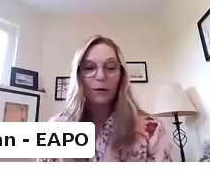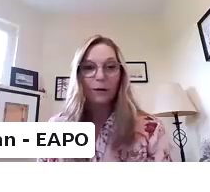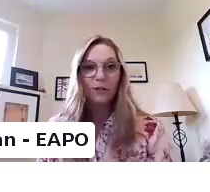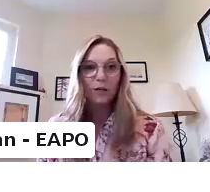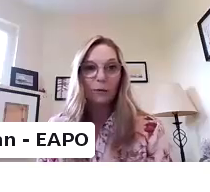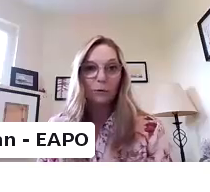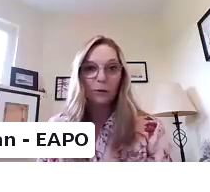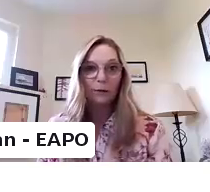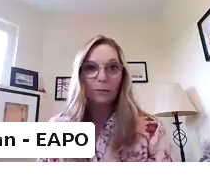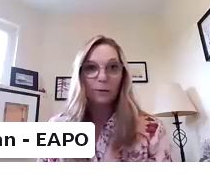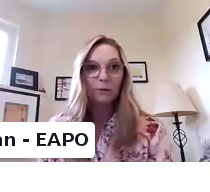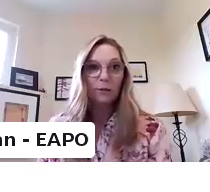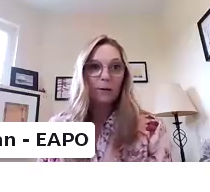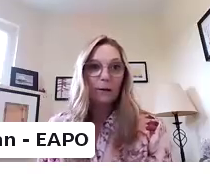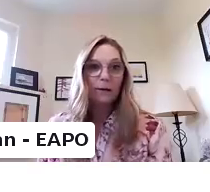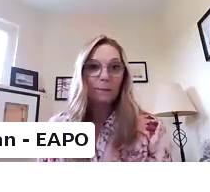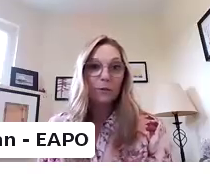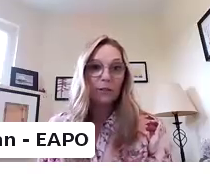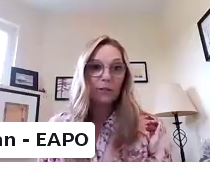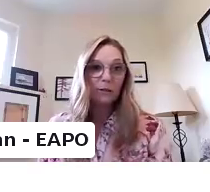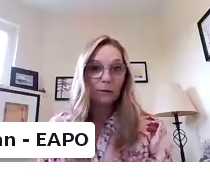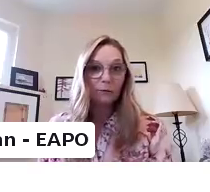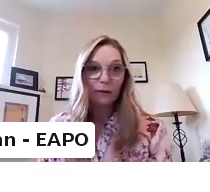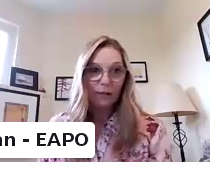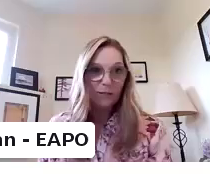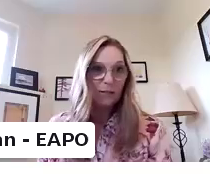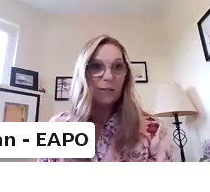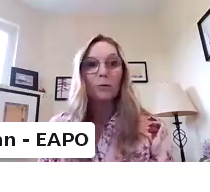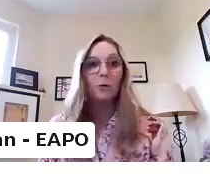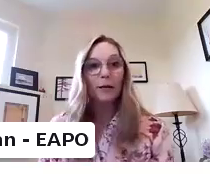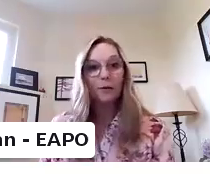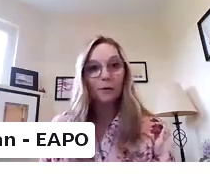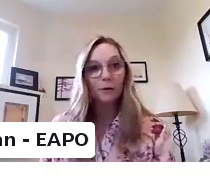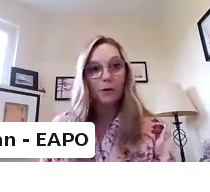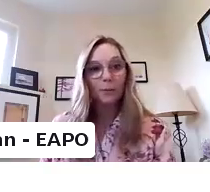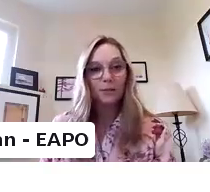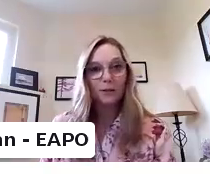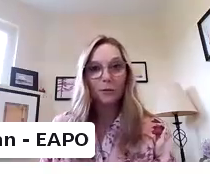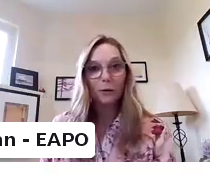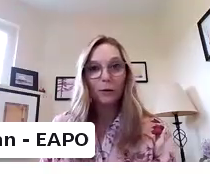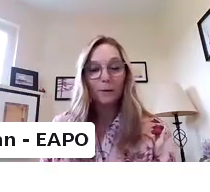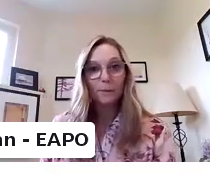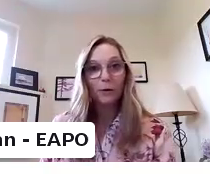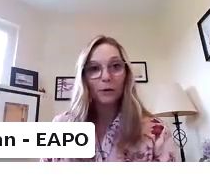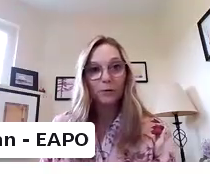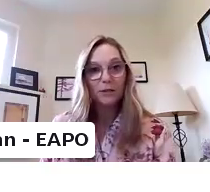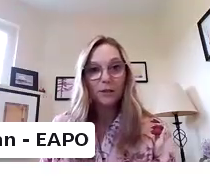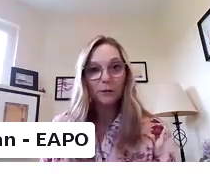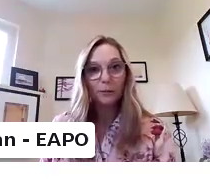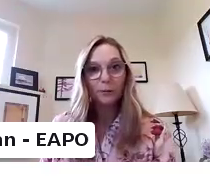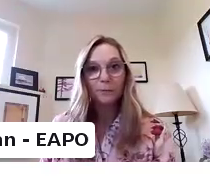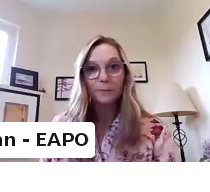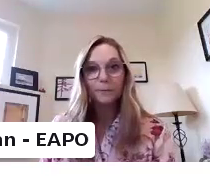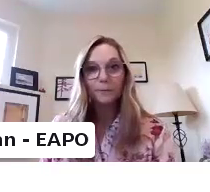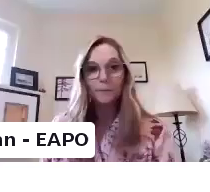for educating older adults around protecting their finances or any other topics that you are interested